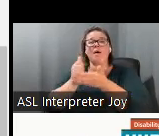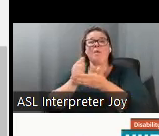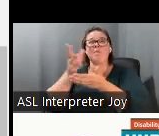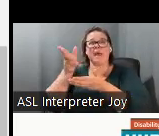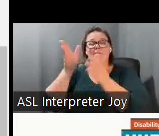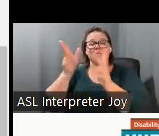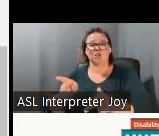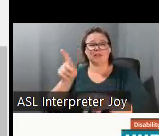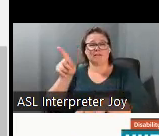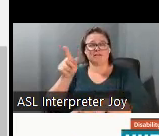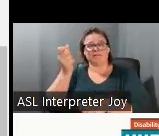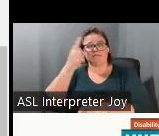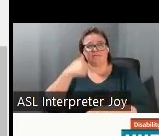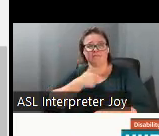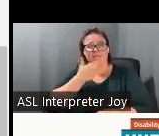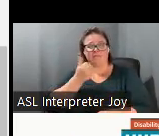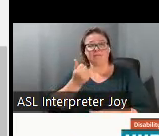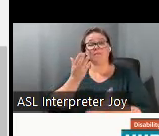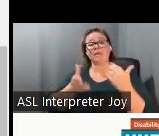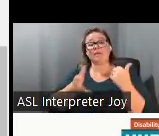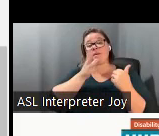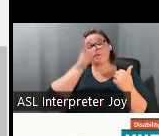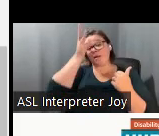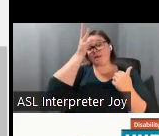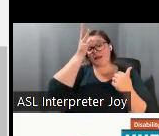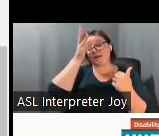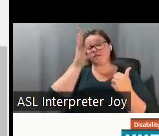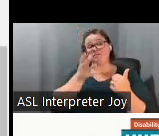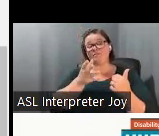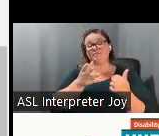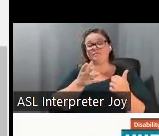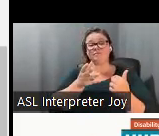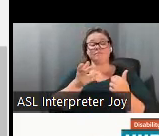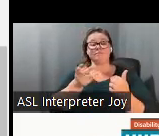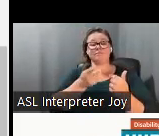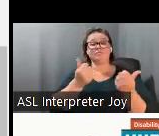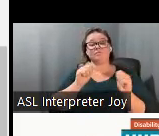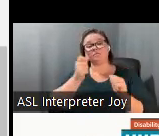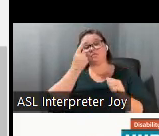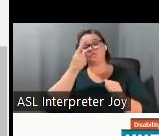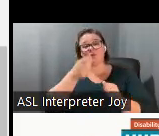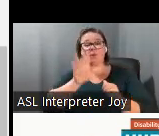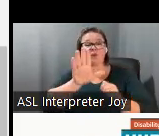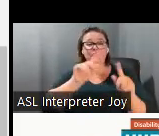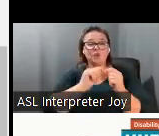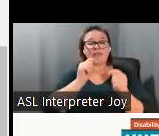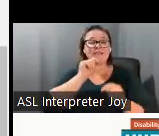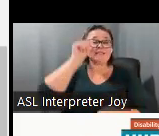person. Or maybe mom and dad are trying to understand you in your teenage